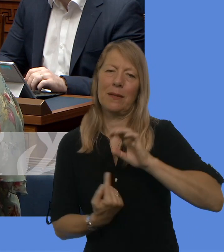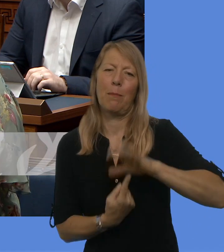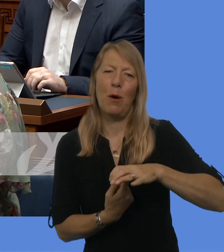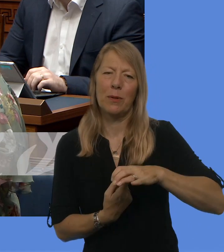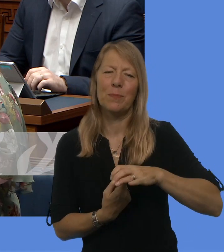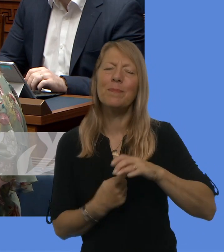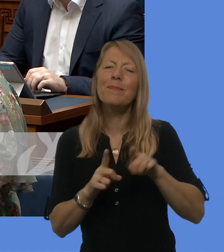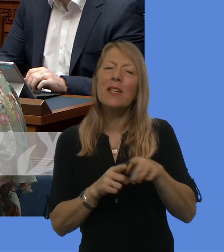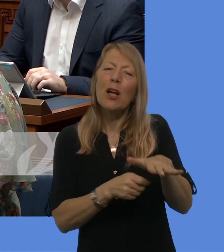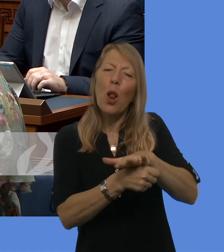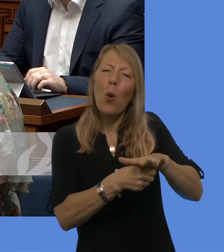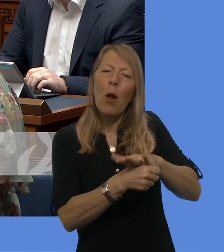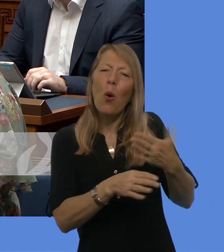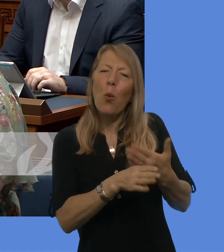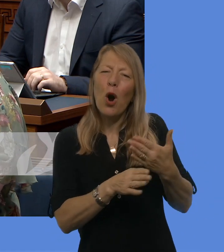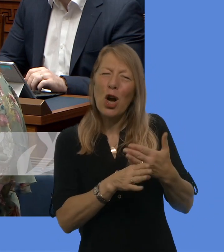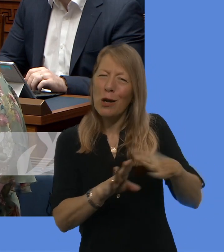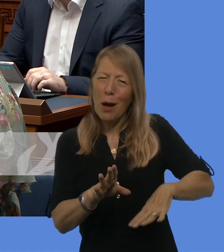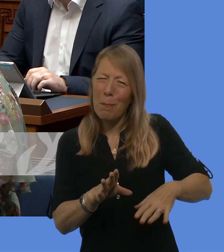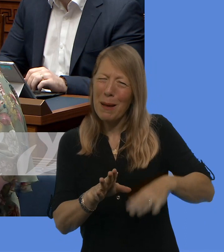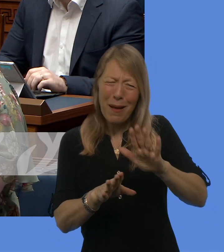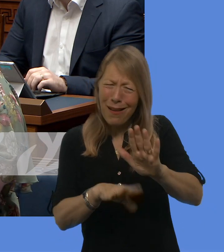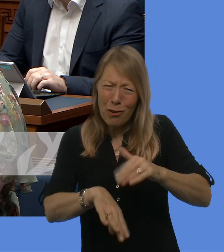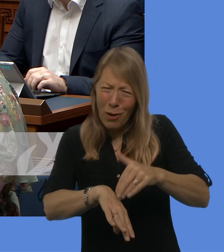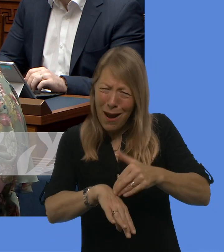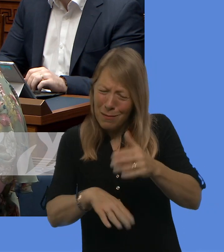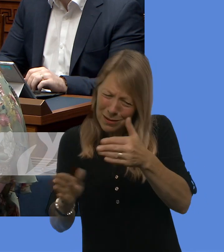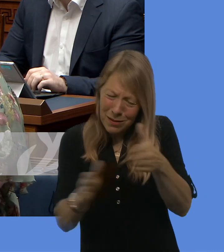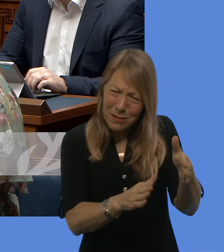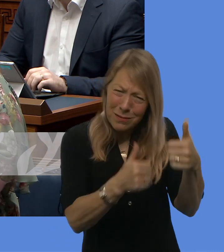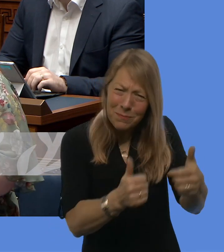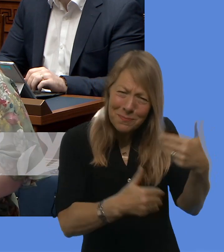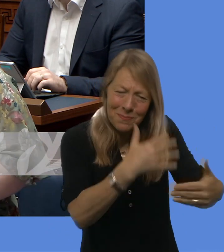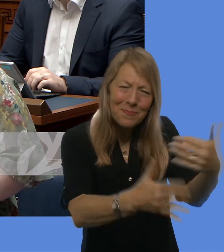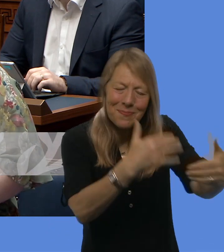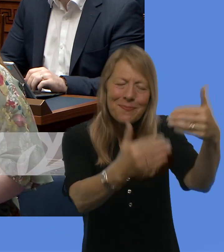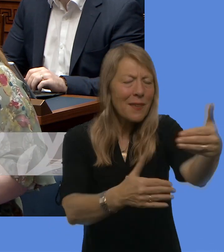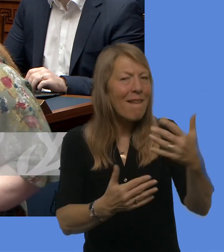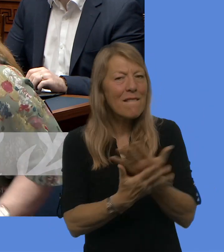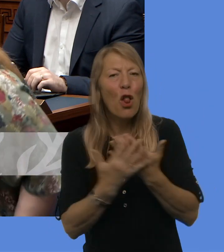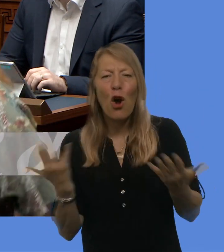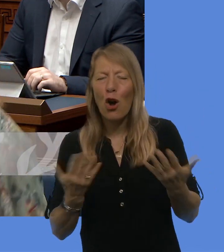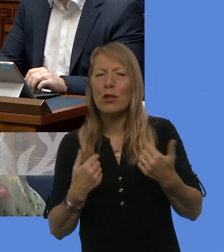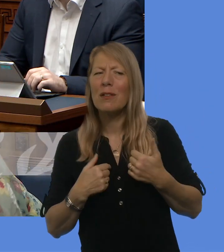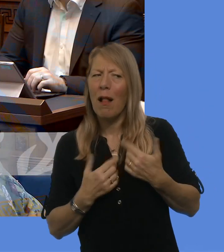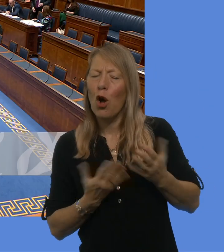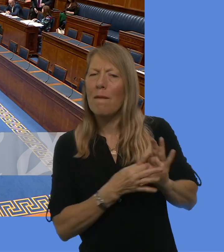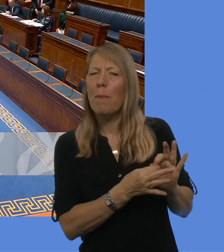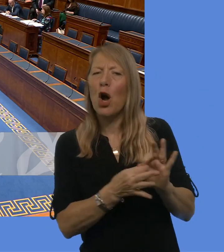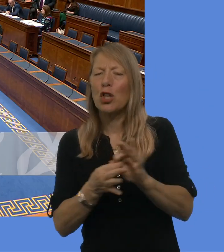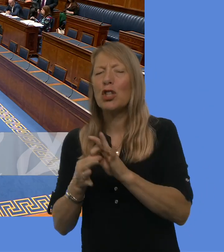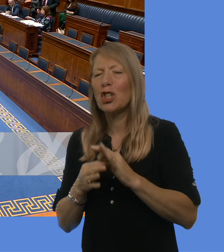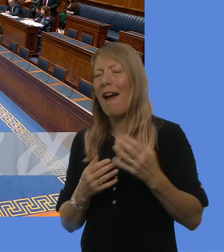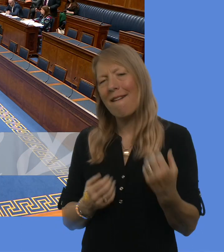in order to support the wider work of the PSNI and the other law enforcement agencies and their community and voluntary sector partners. Peter